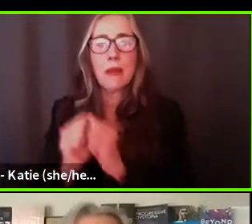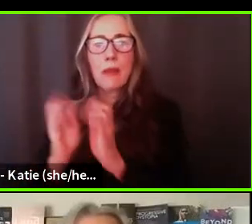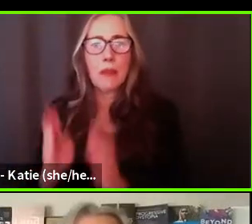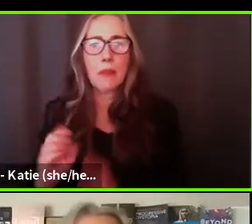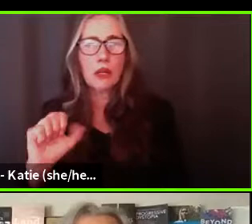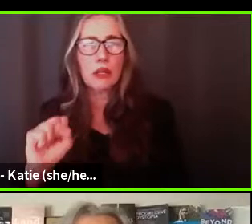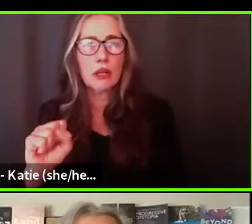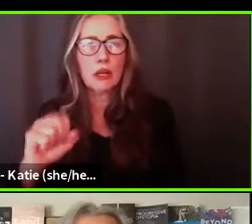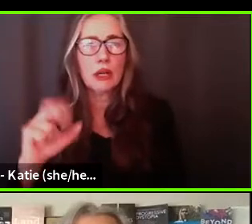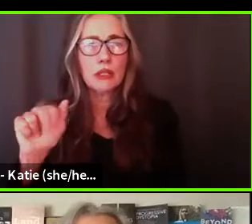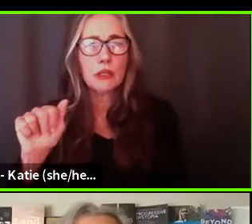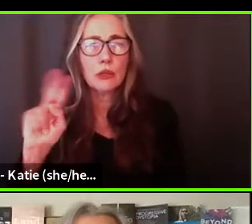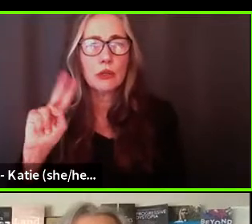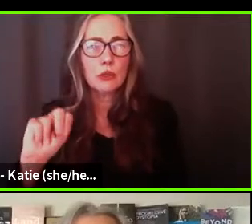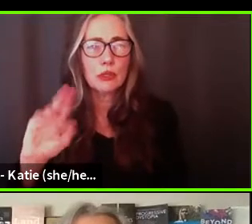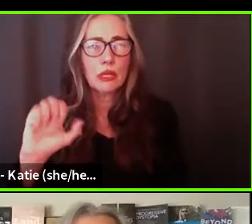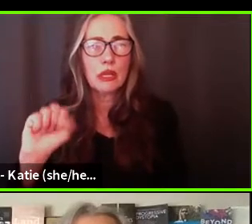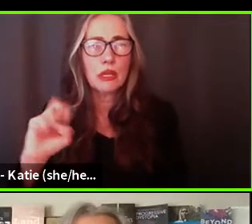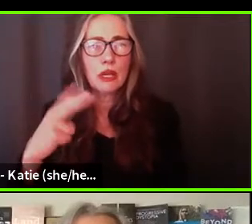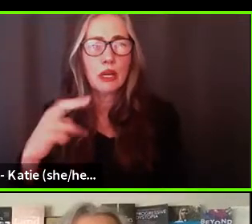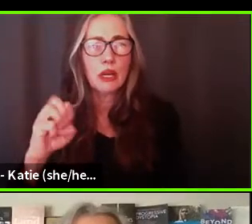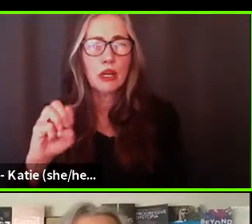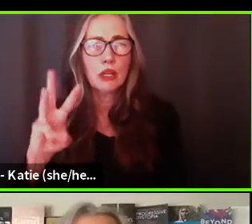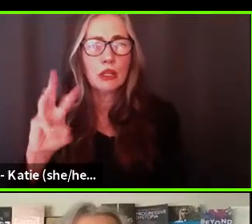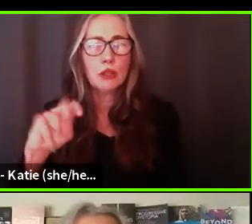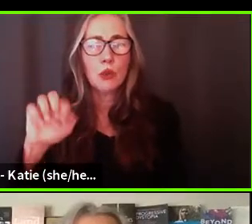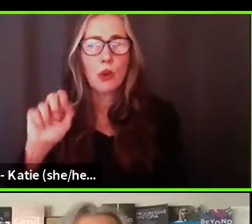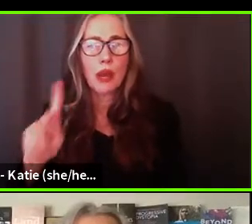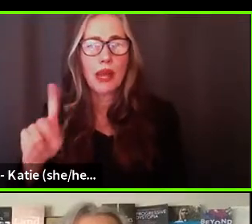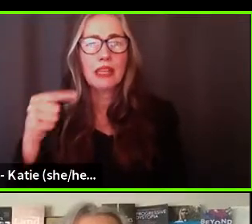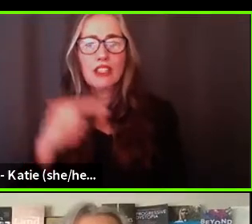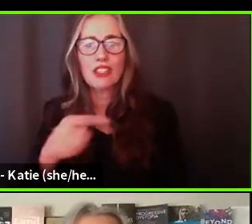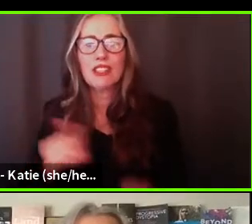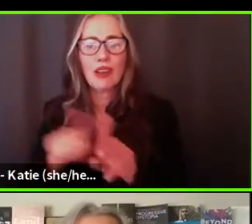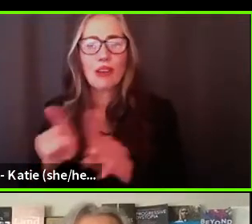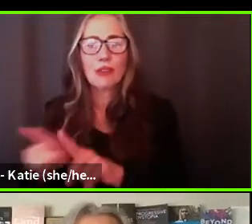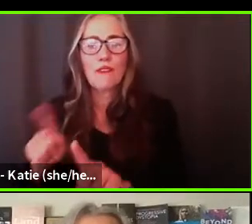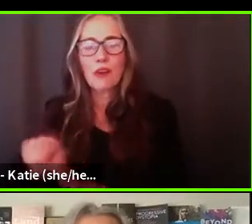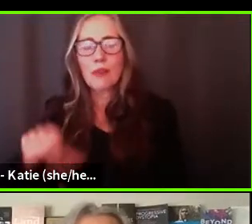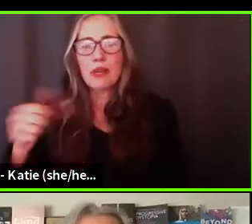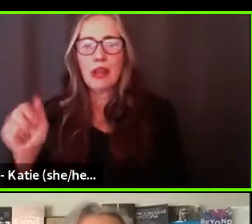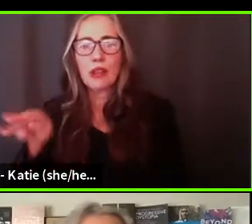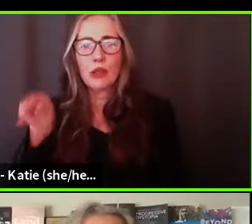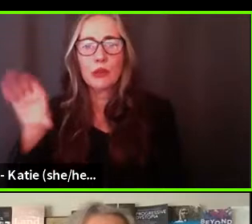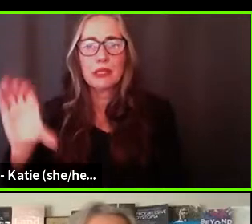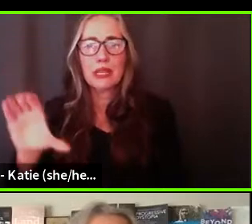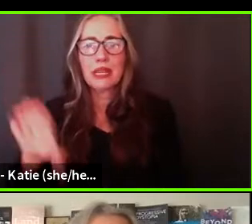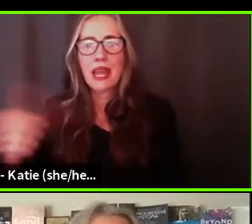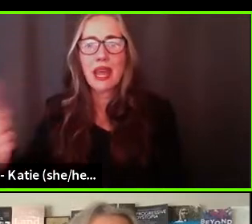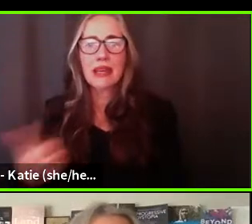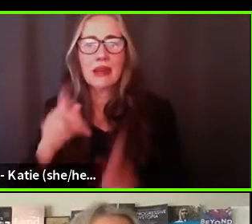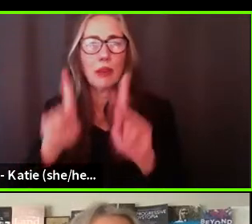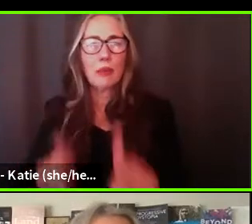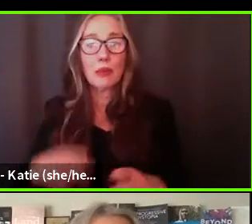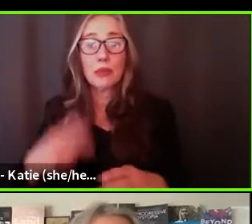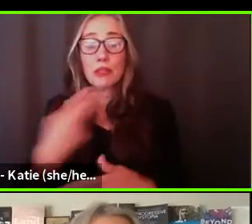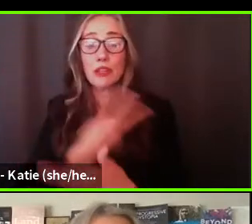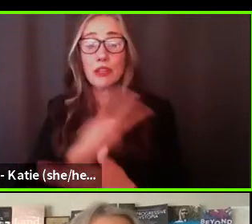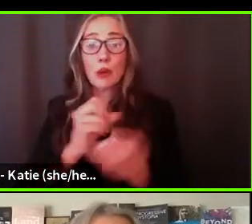and siddher gonzalez is a phd student ucsb and he's here too helping us behind the scenes with the technology